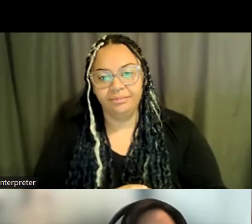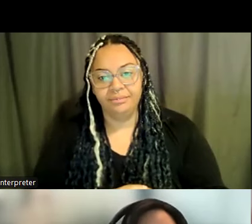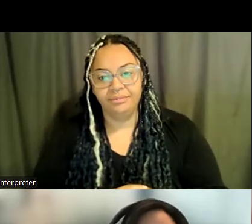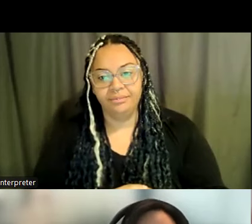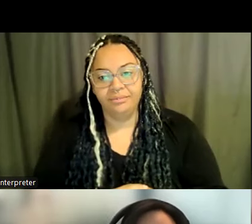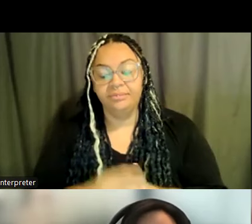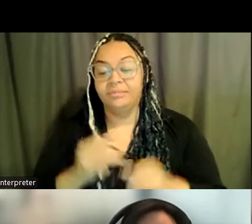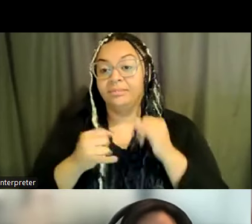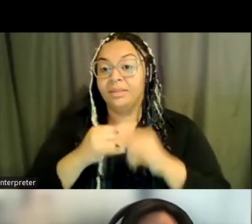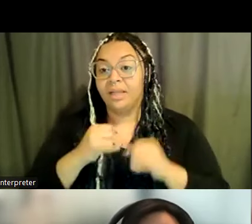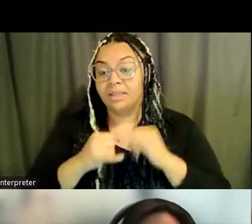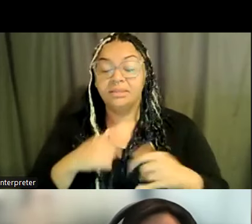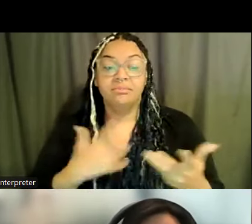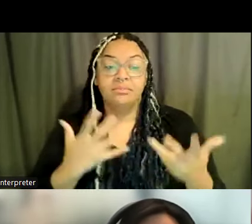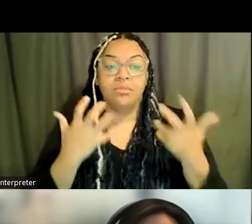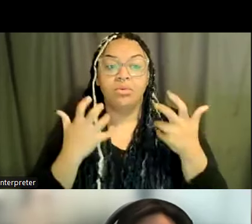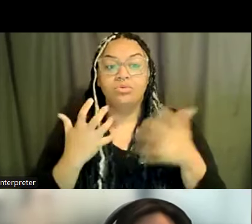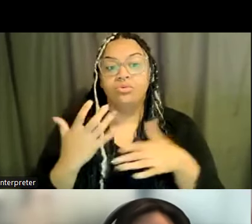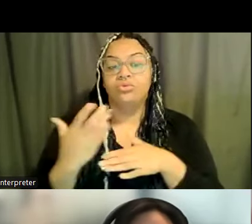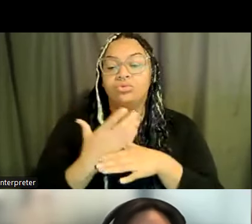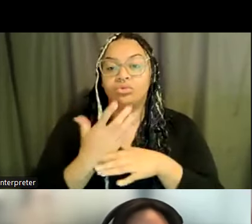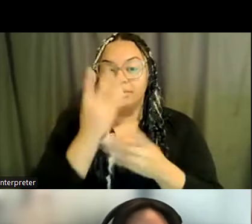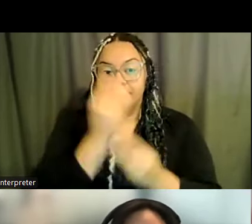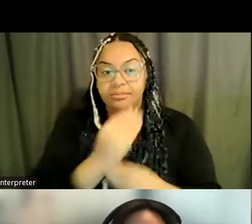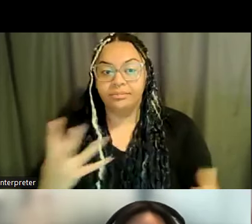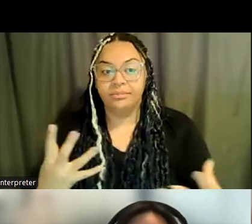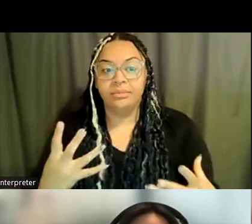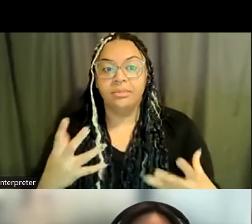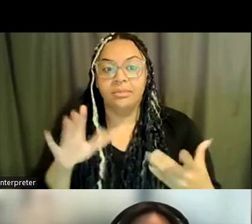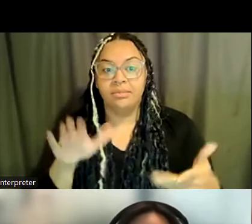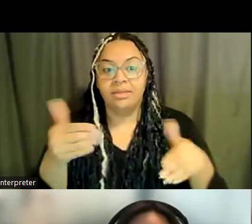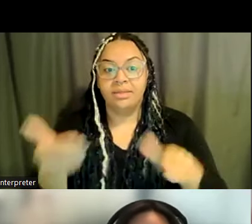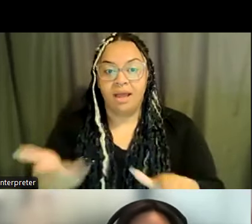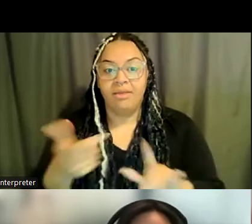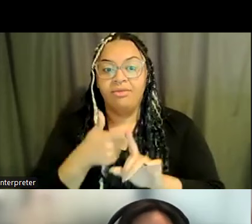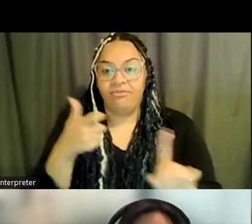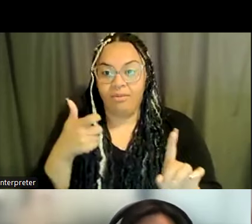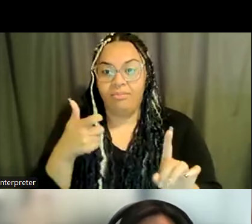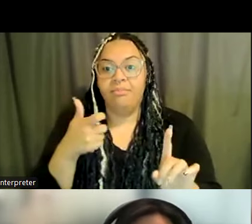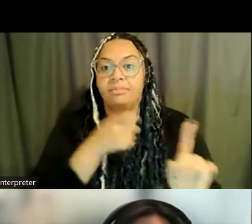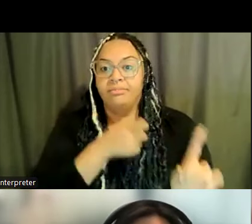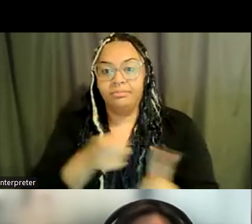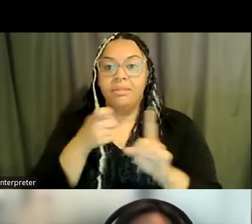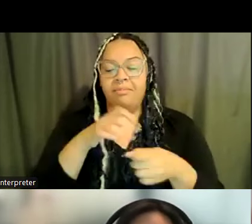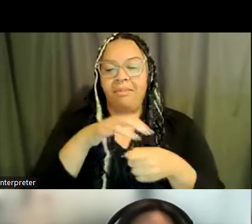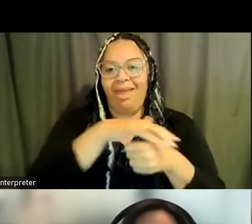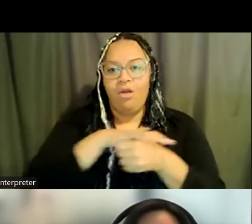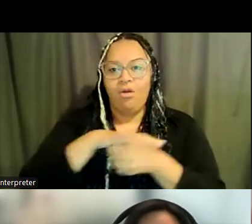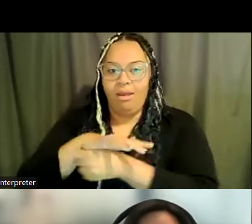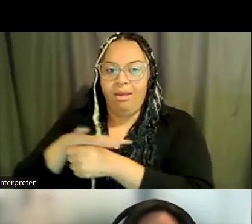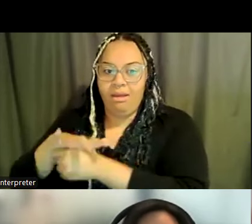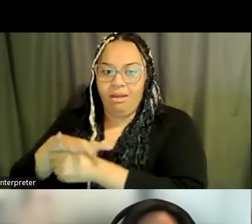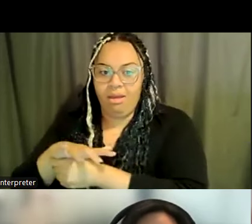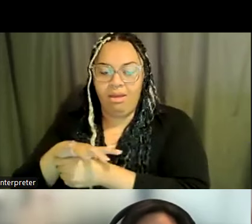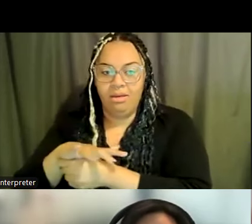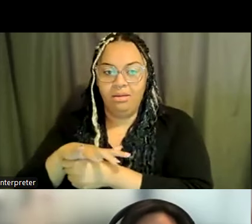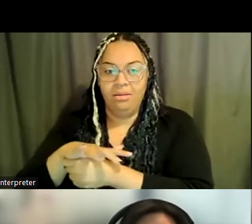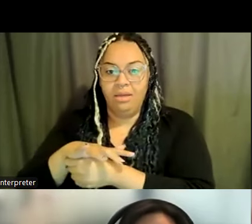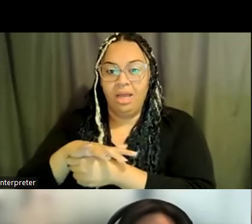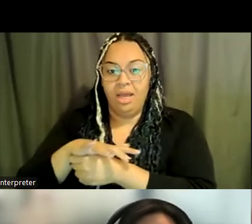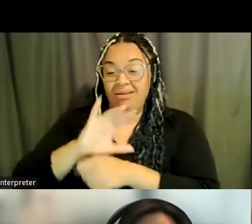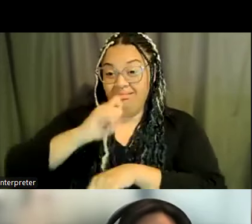And then lastly, I wanted to share with you the death rate by firearms by region. And based